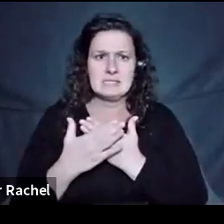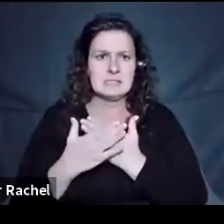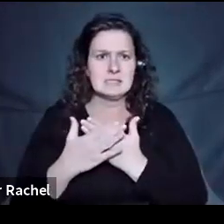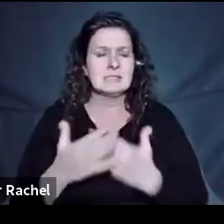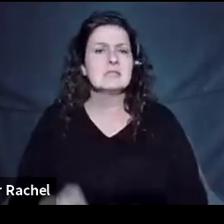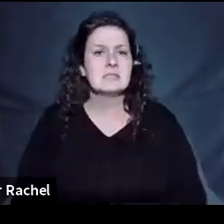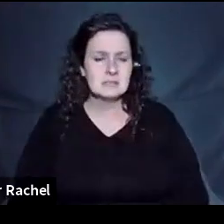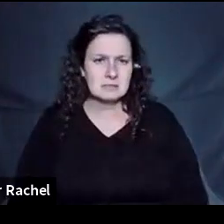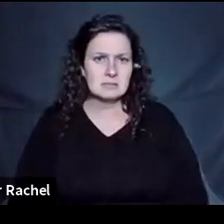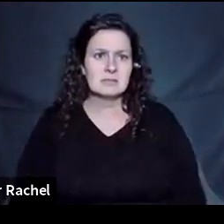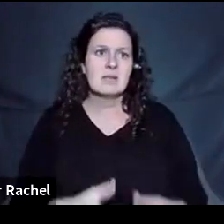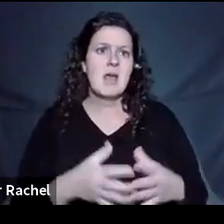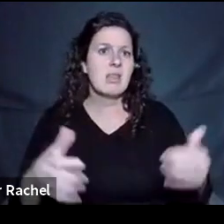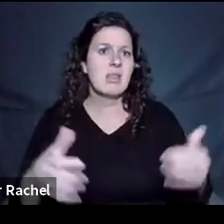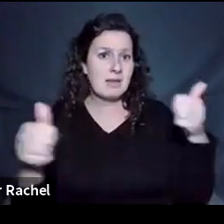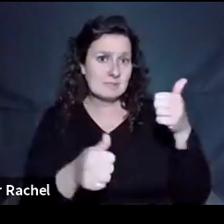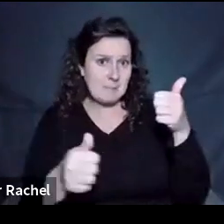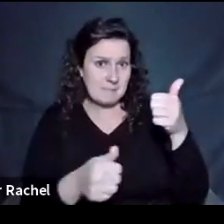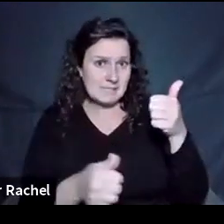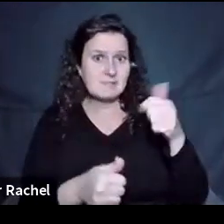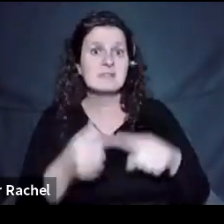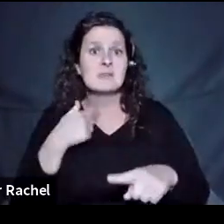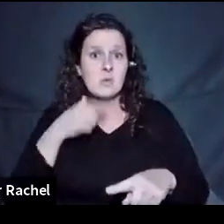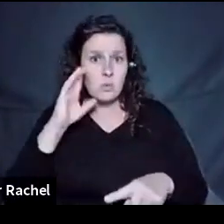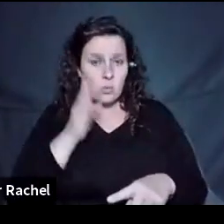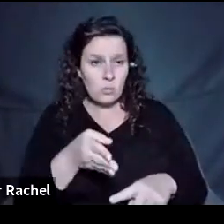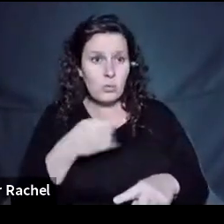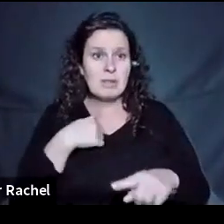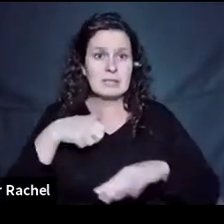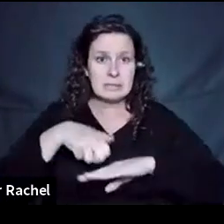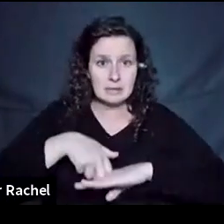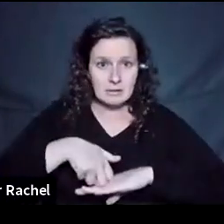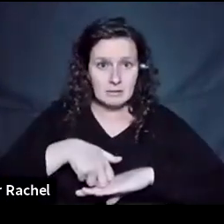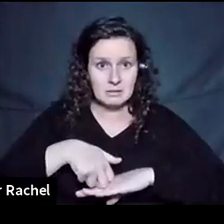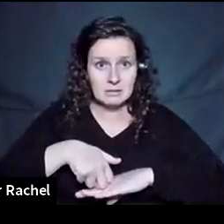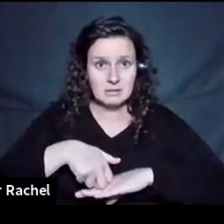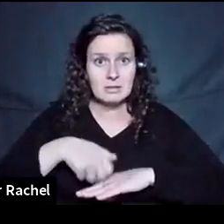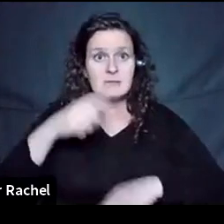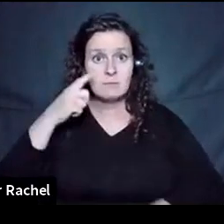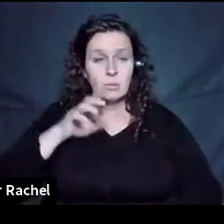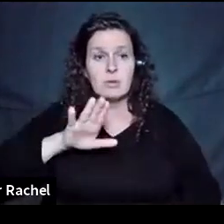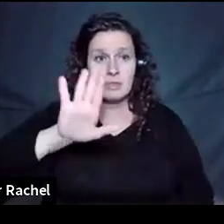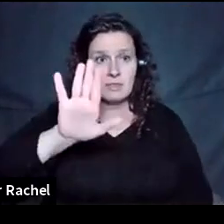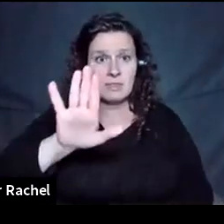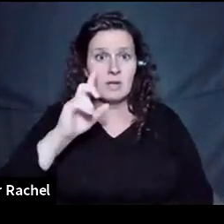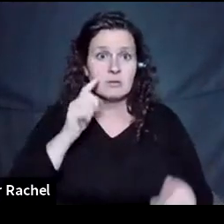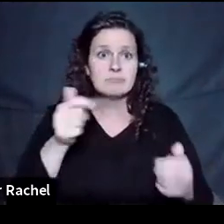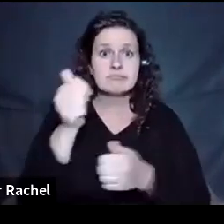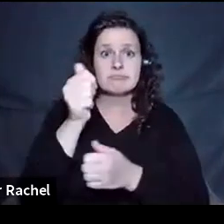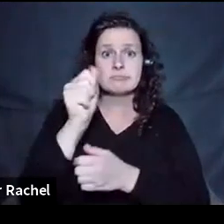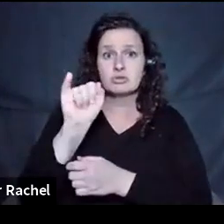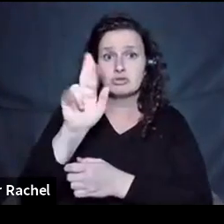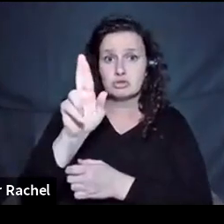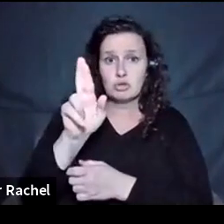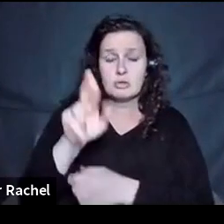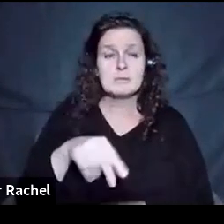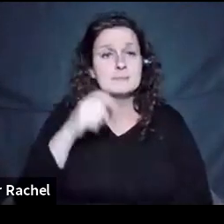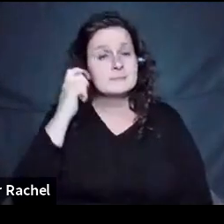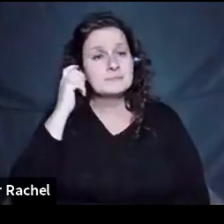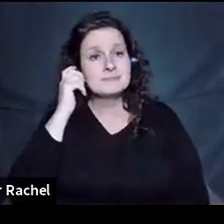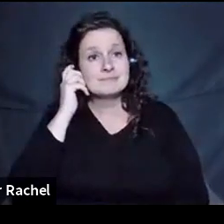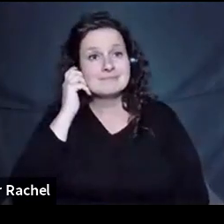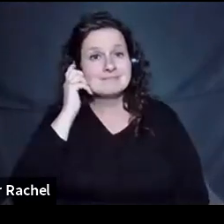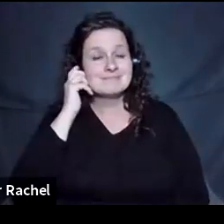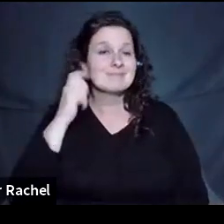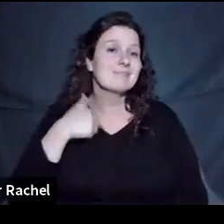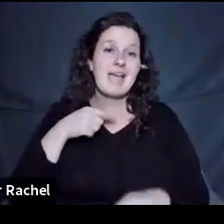a lot of submissives will kneel for their sir. I can't